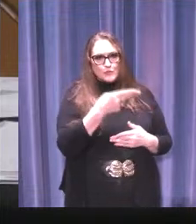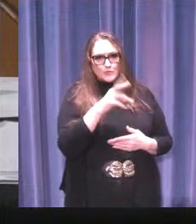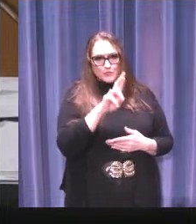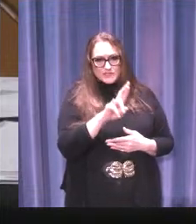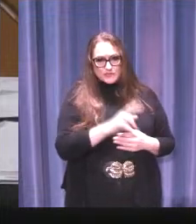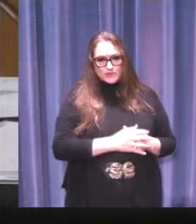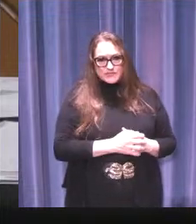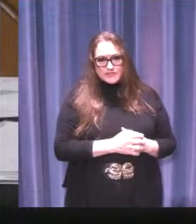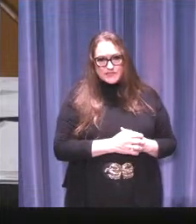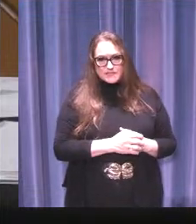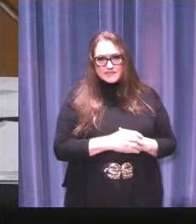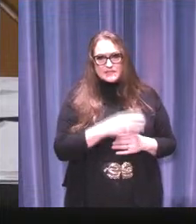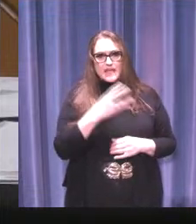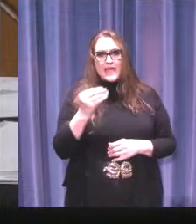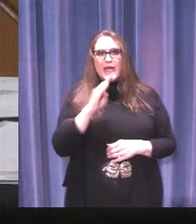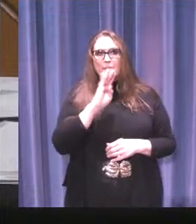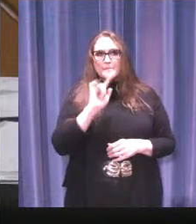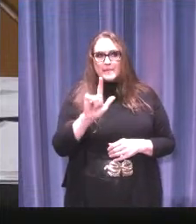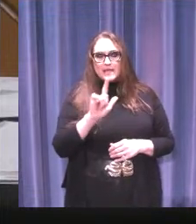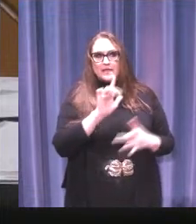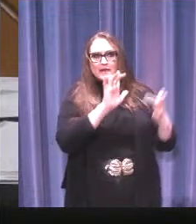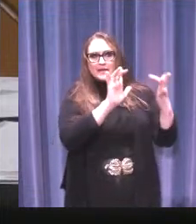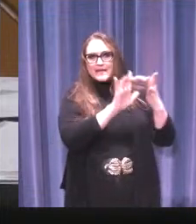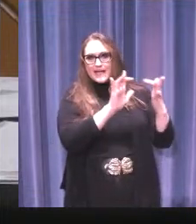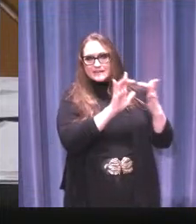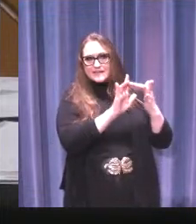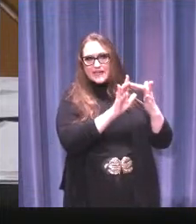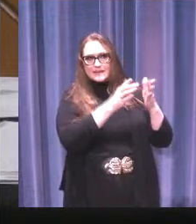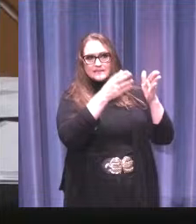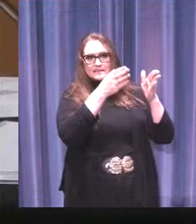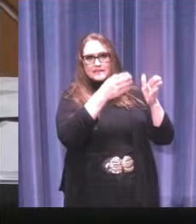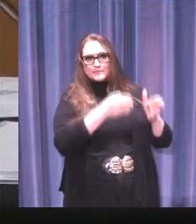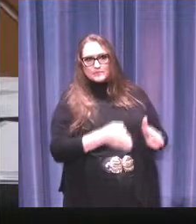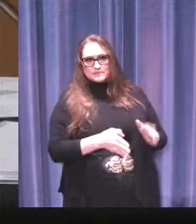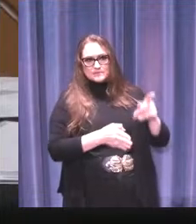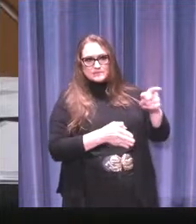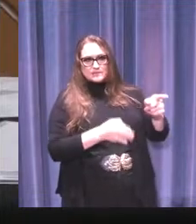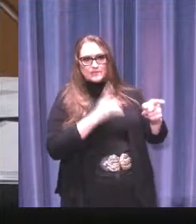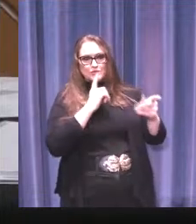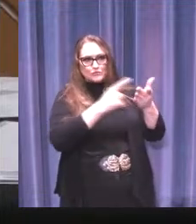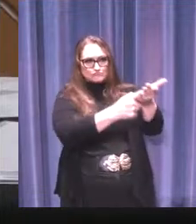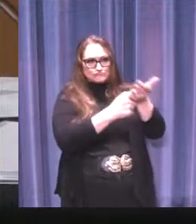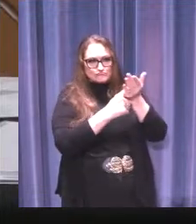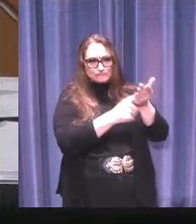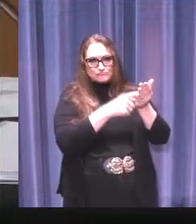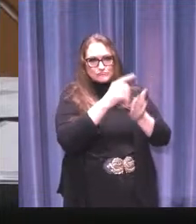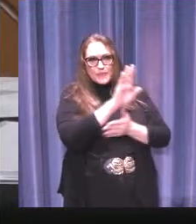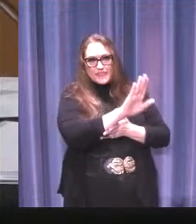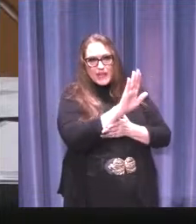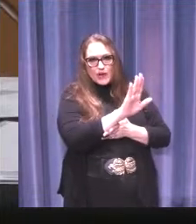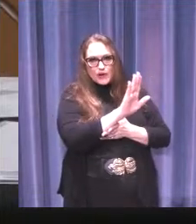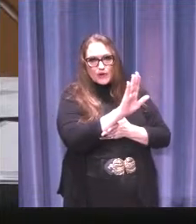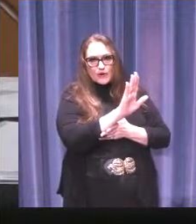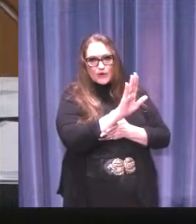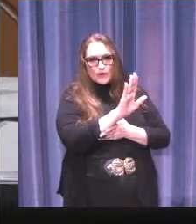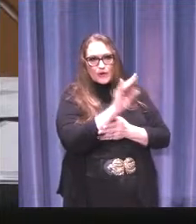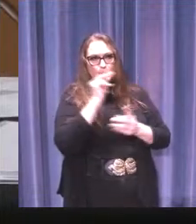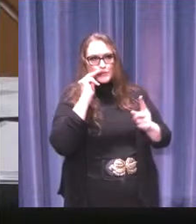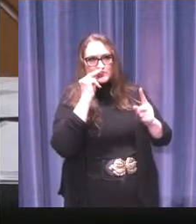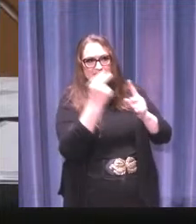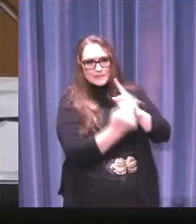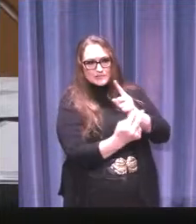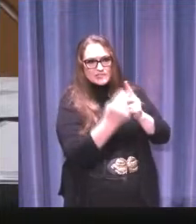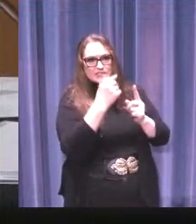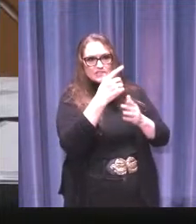resources as well as Bill contact the candidate to go over what their perception is